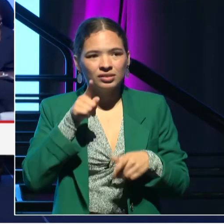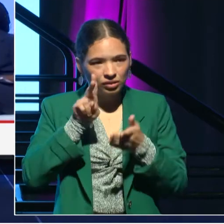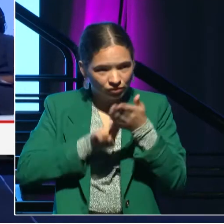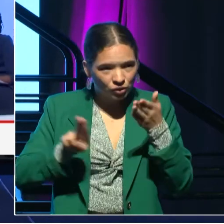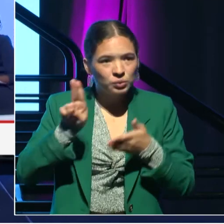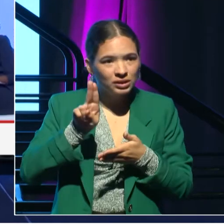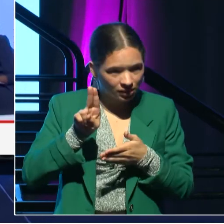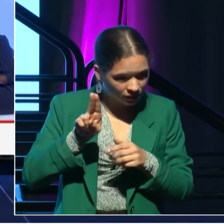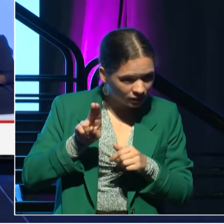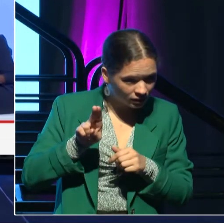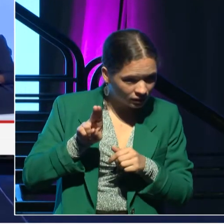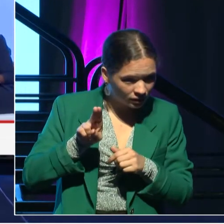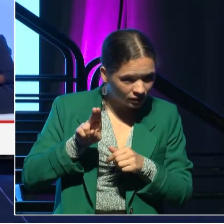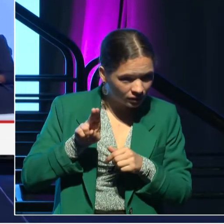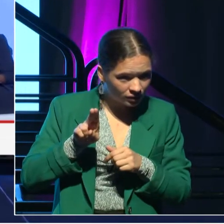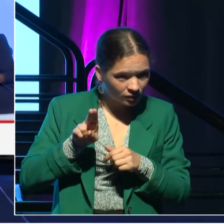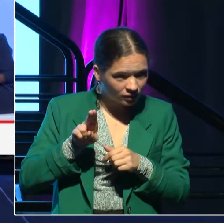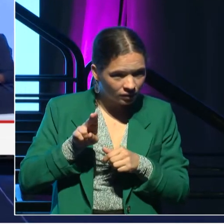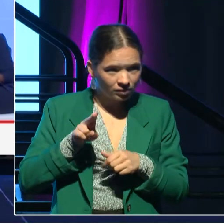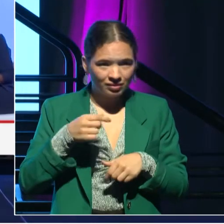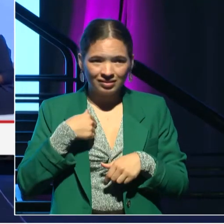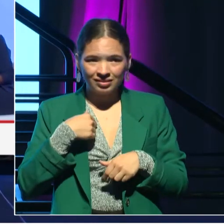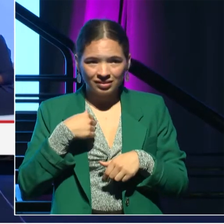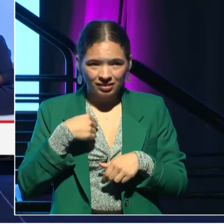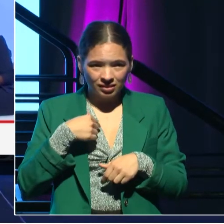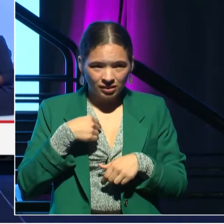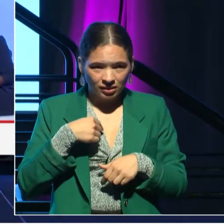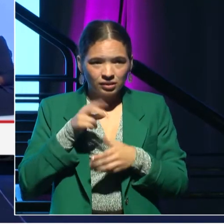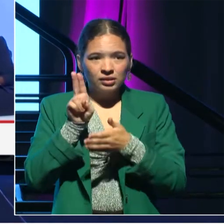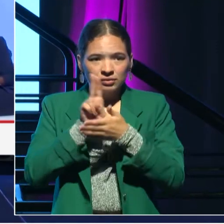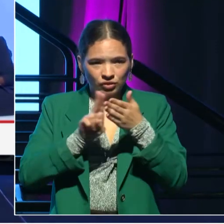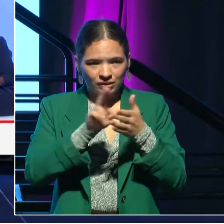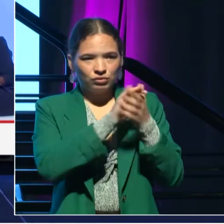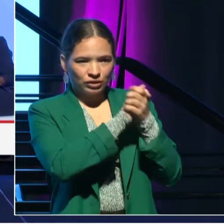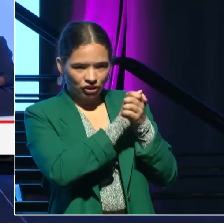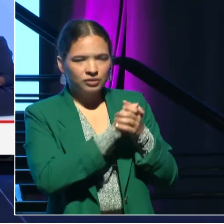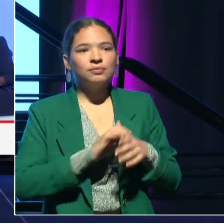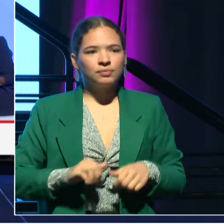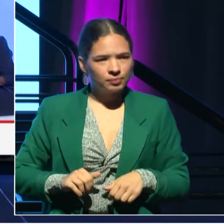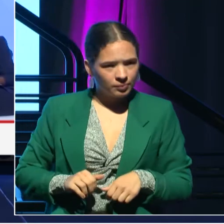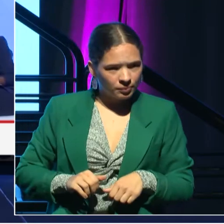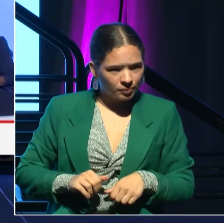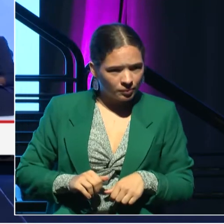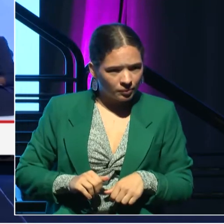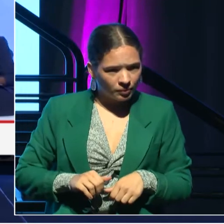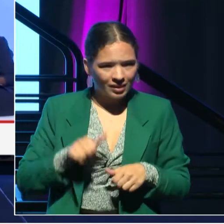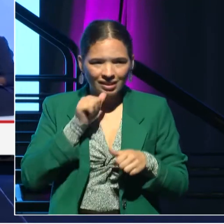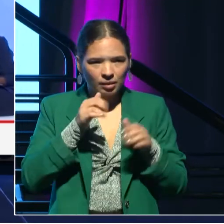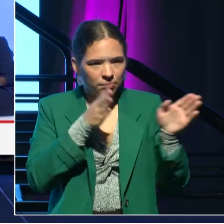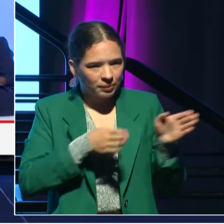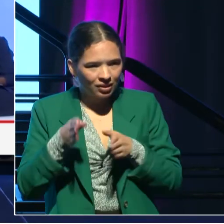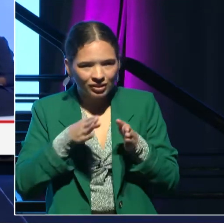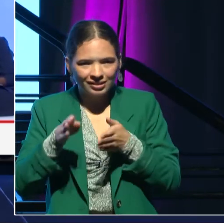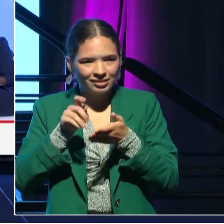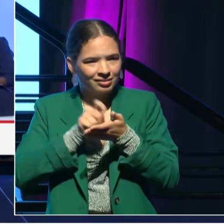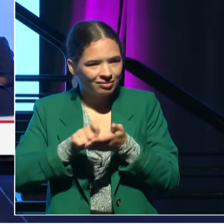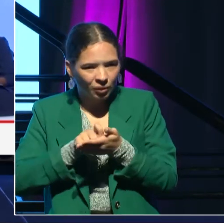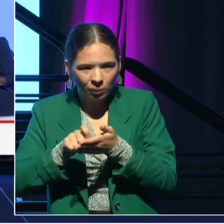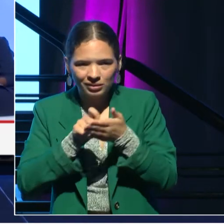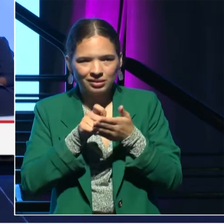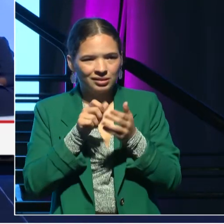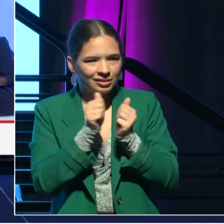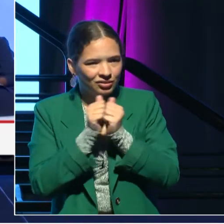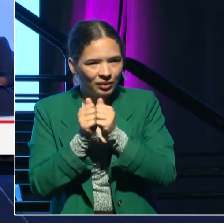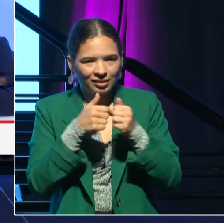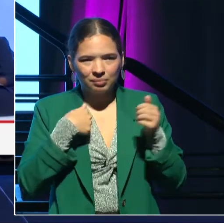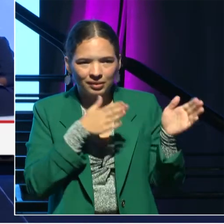and you all, we did not prepare notes together. No. We are all talking about our individual work here, but I love that we are showing the connections.